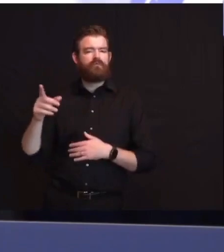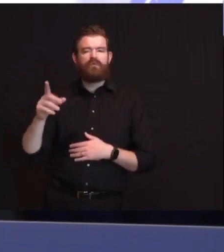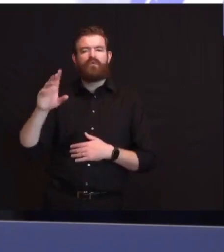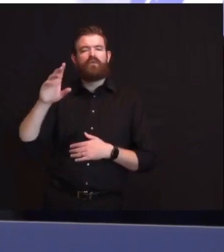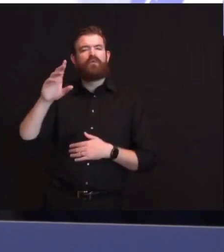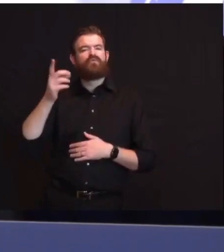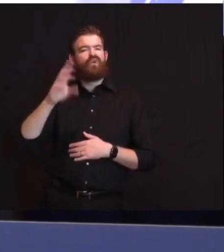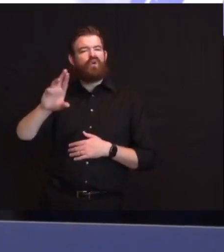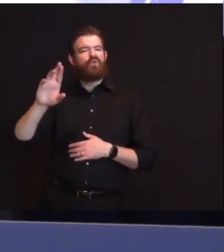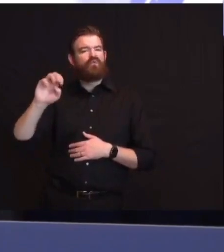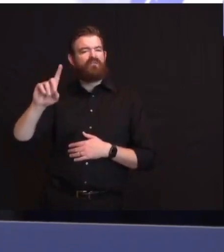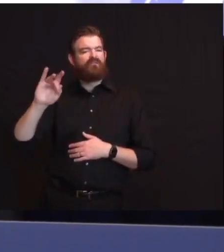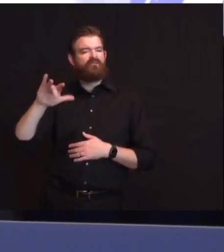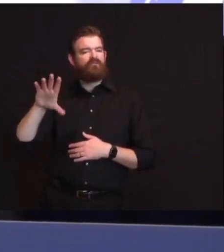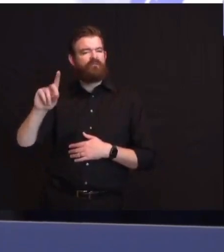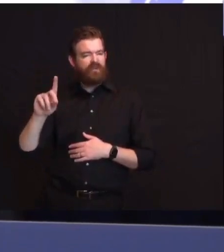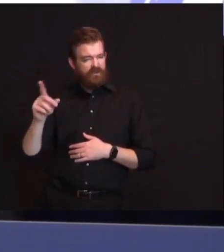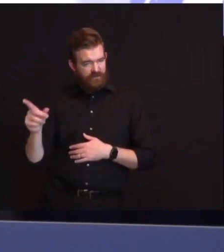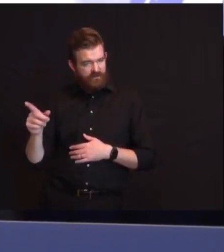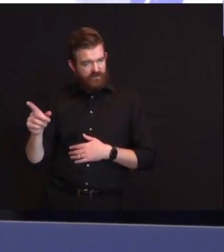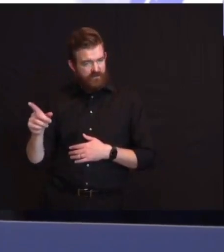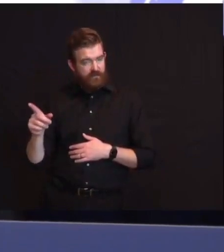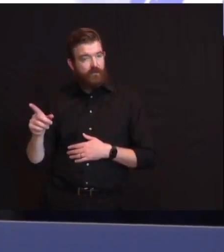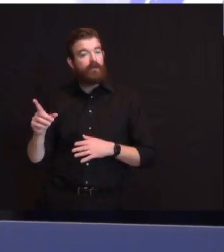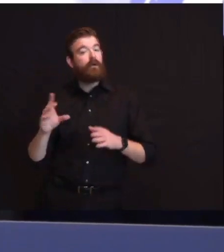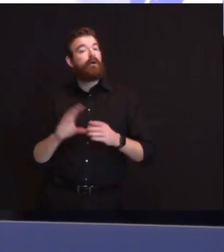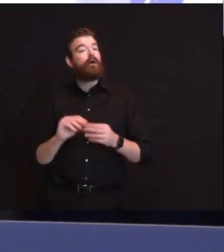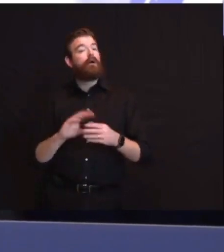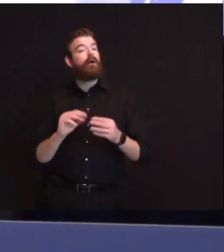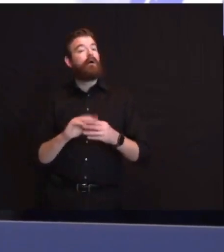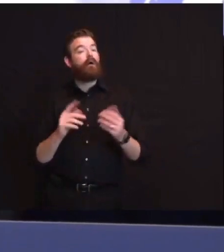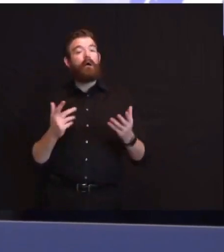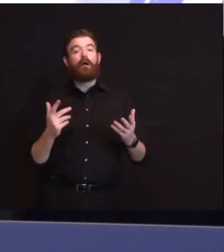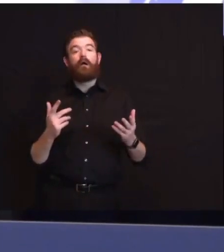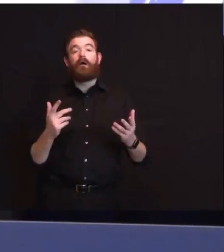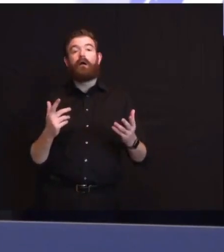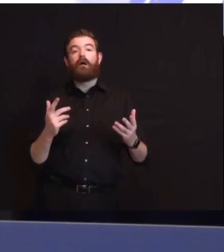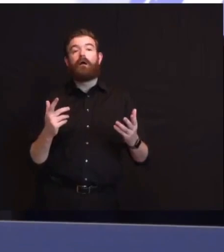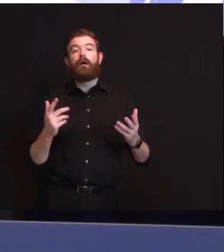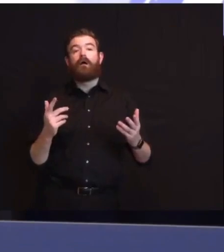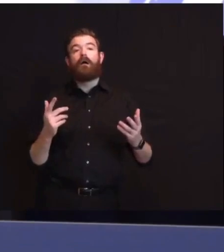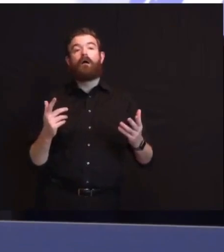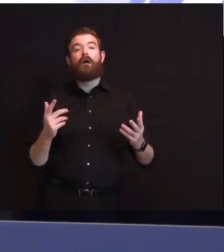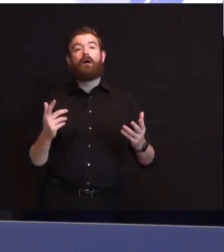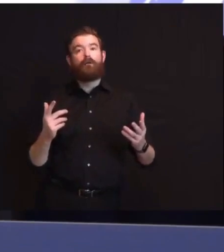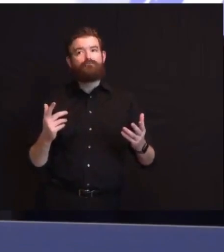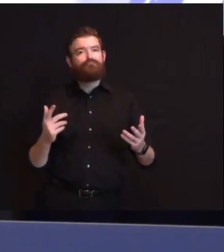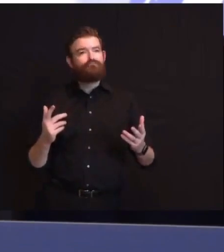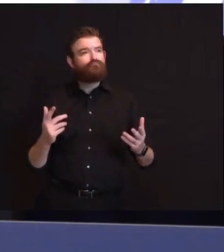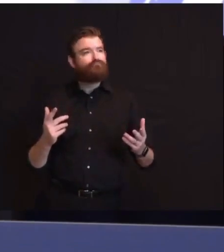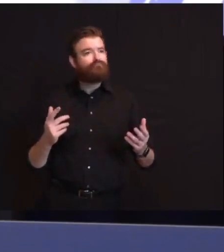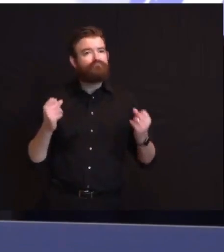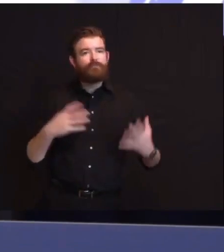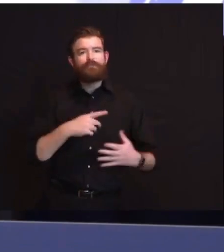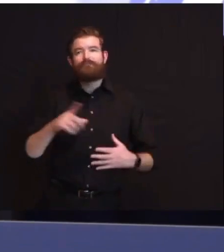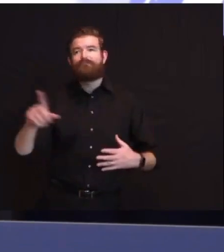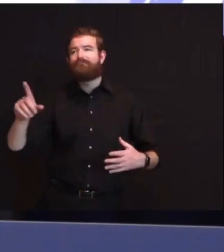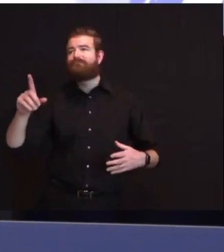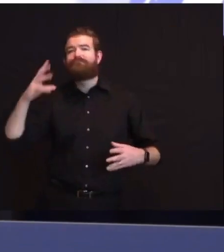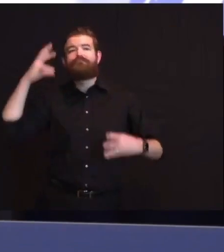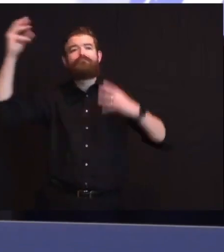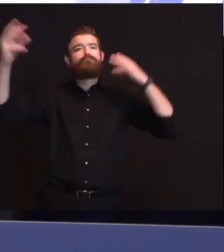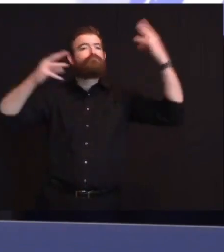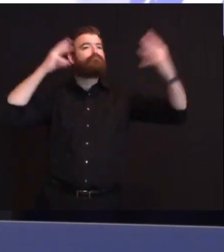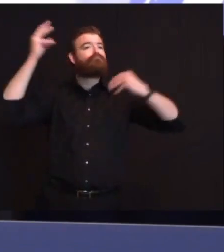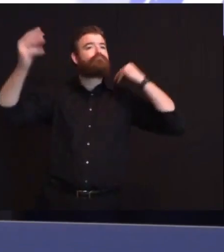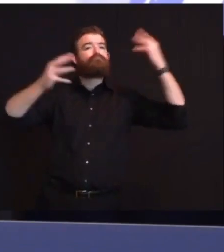individuals are out in public, they appear to be more stringent in following precautions such as masking and social distancing